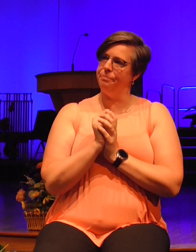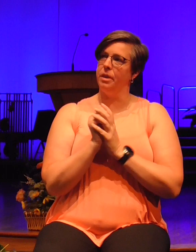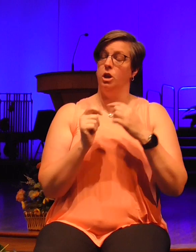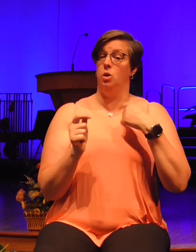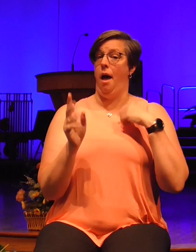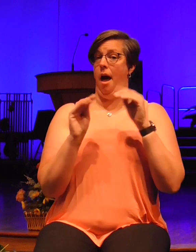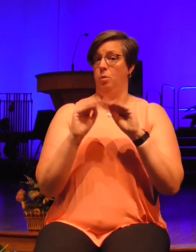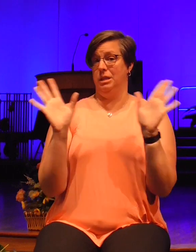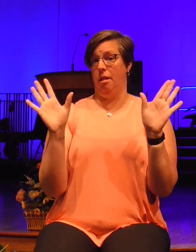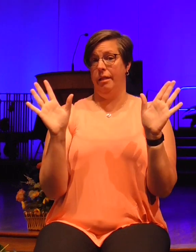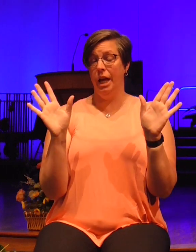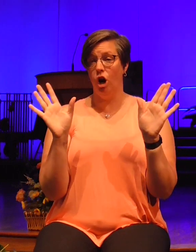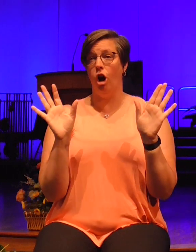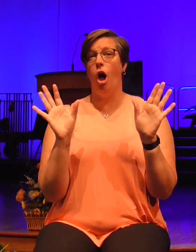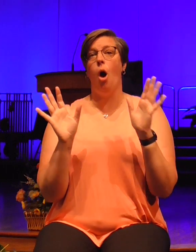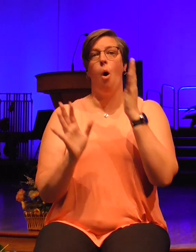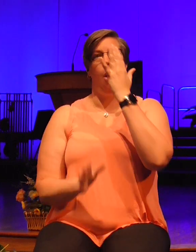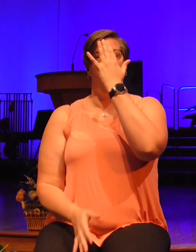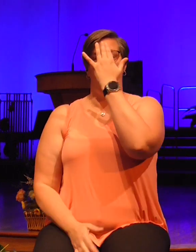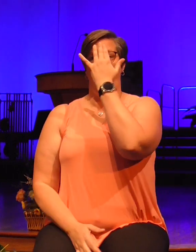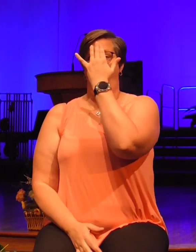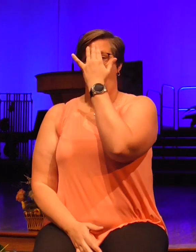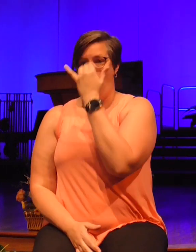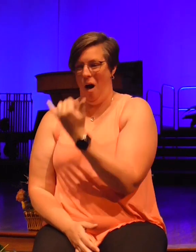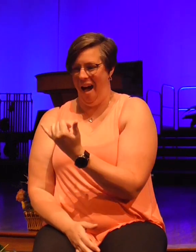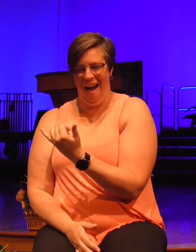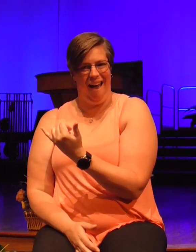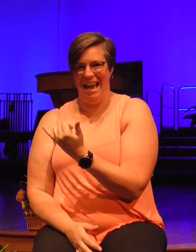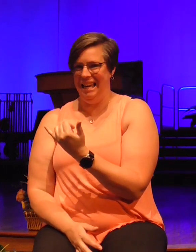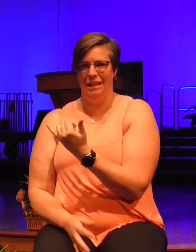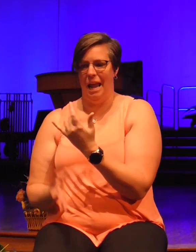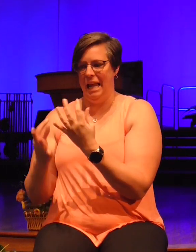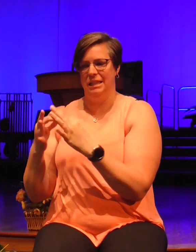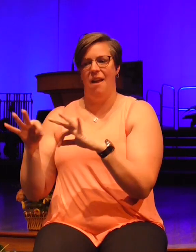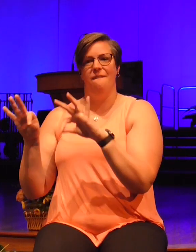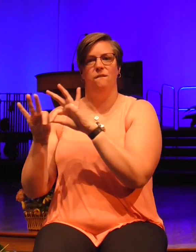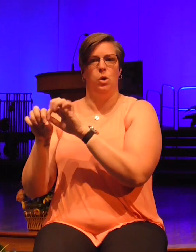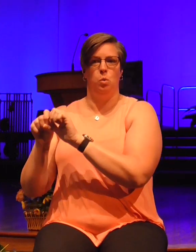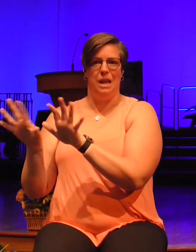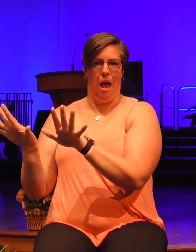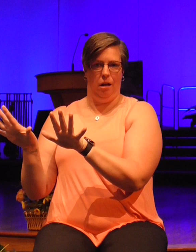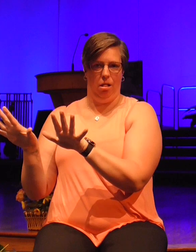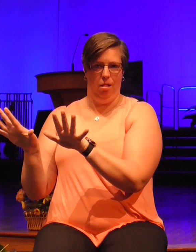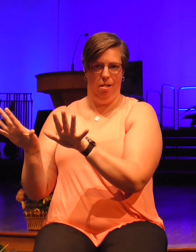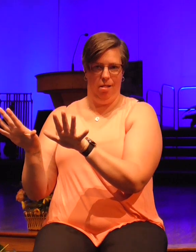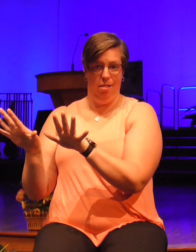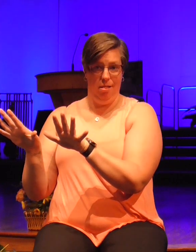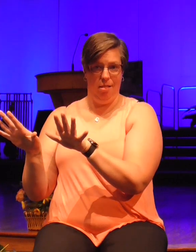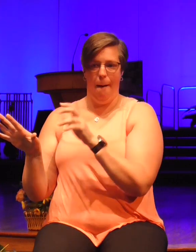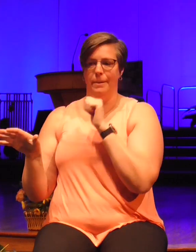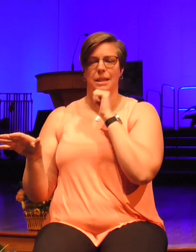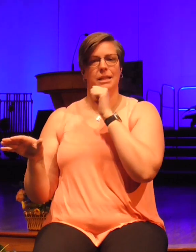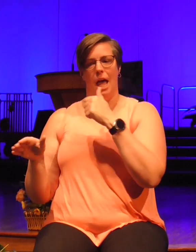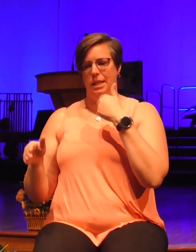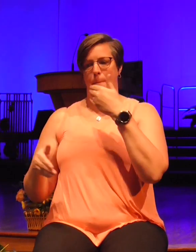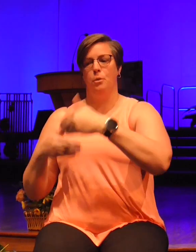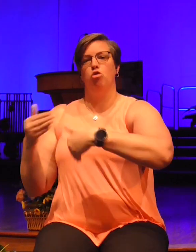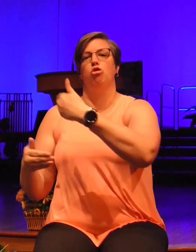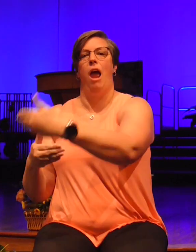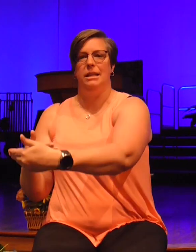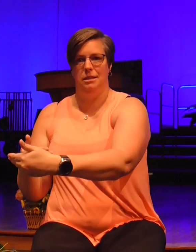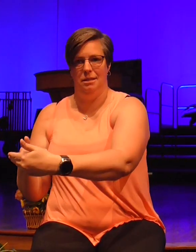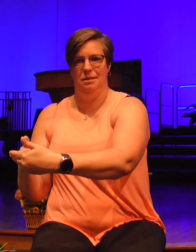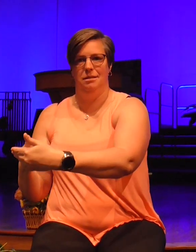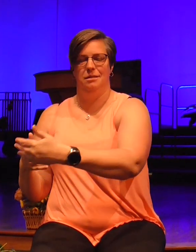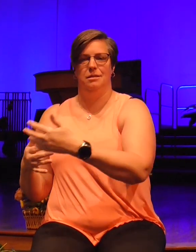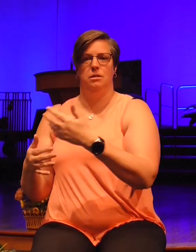that why is futile because it doesn't progress us forward. We think it